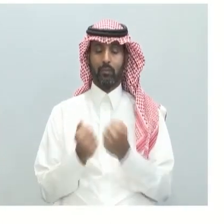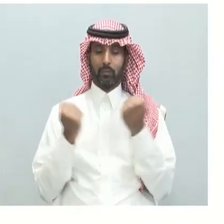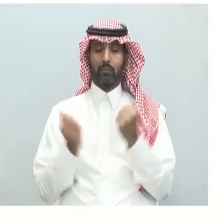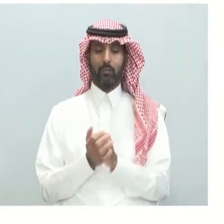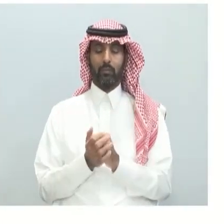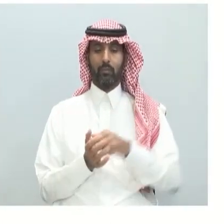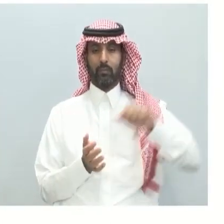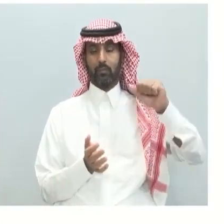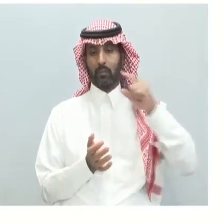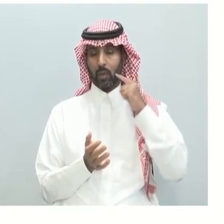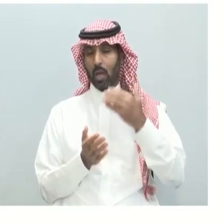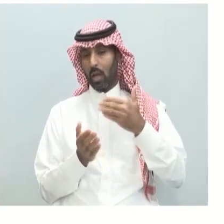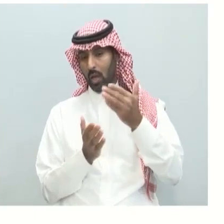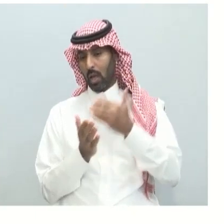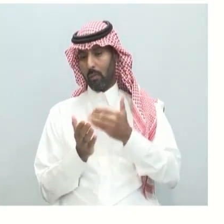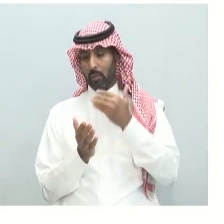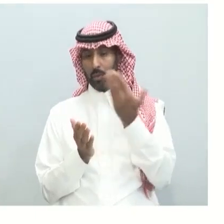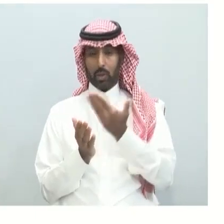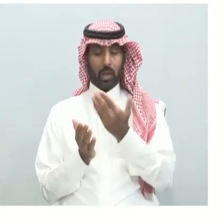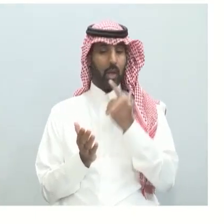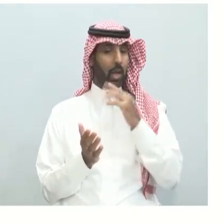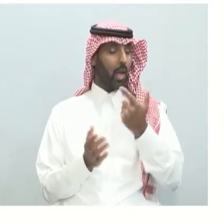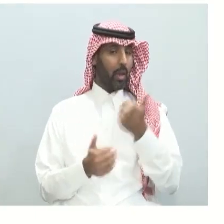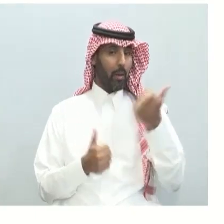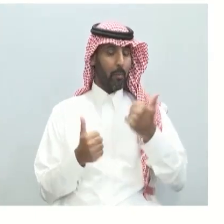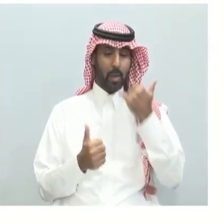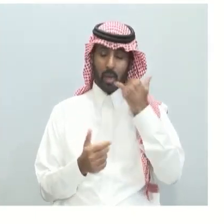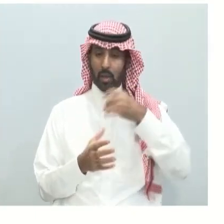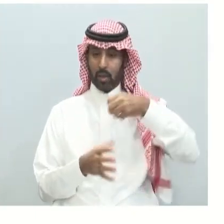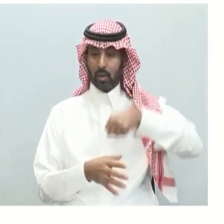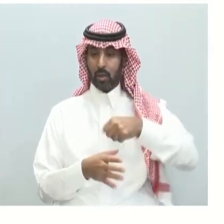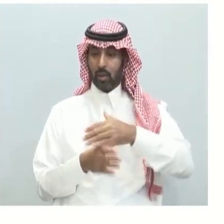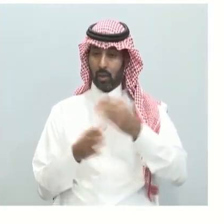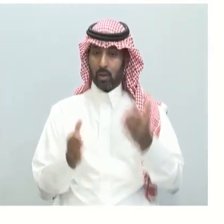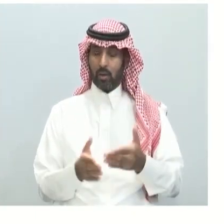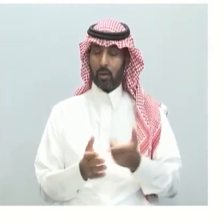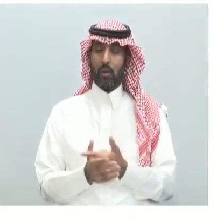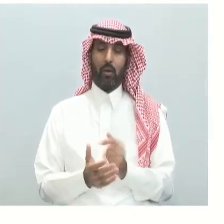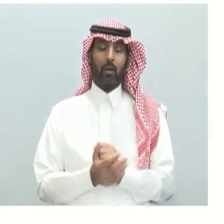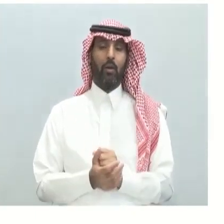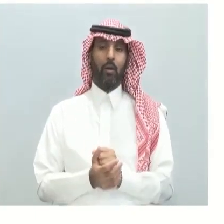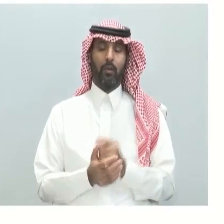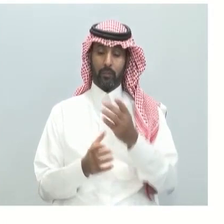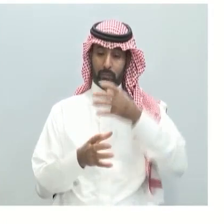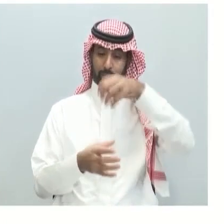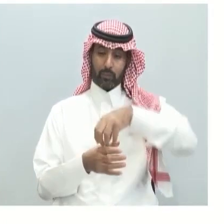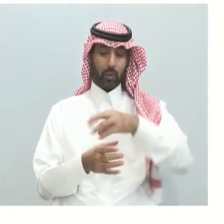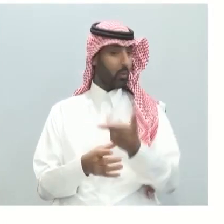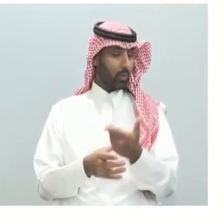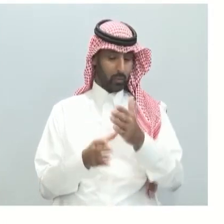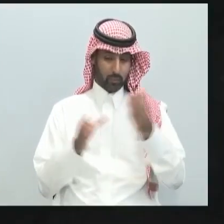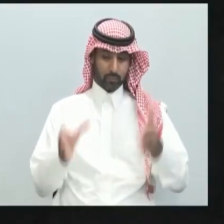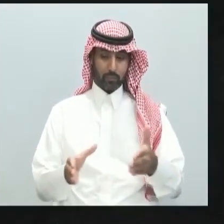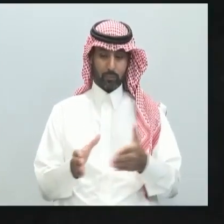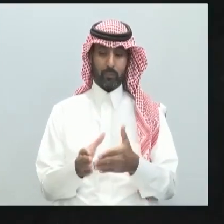here before we read: how important is packaging for you as a consumer? So now we know that the article